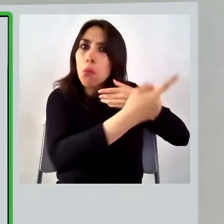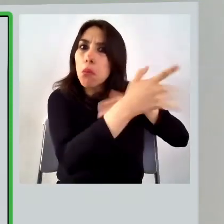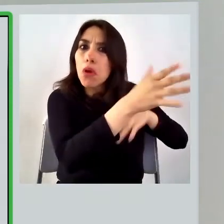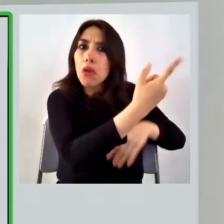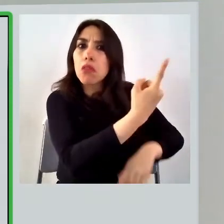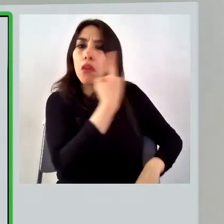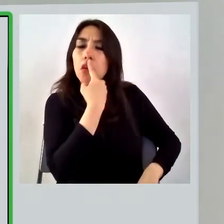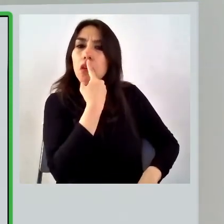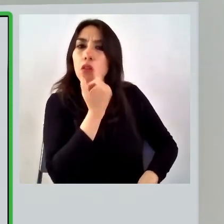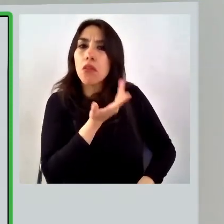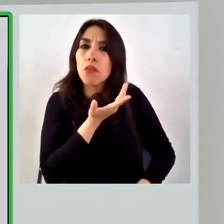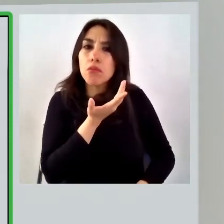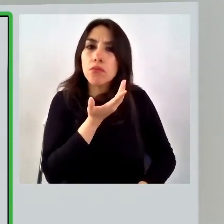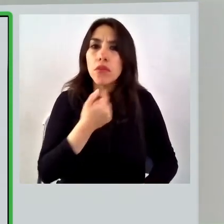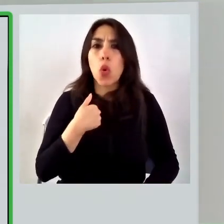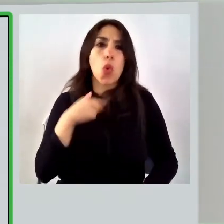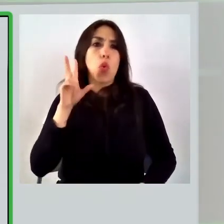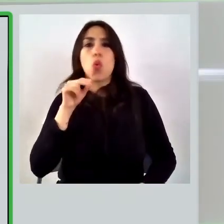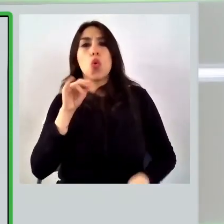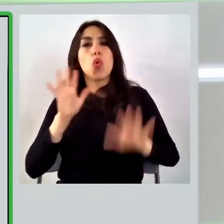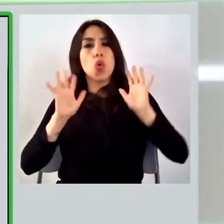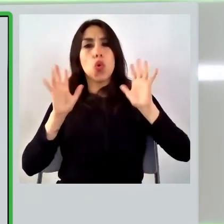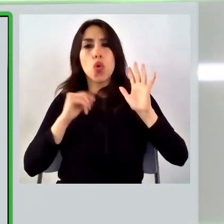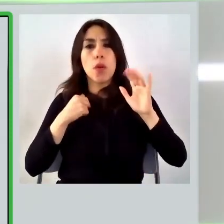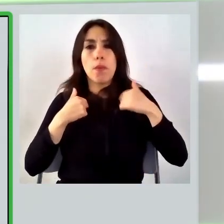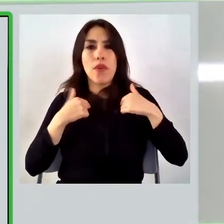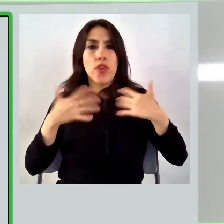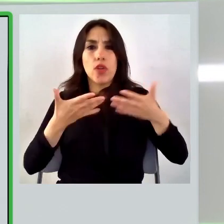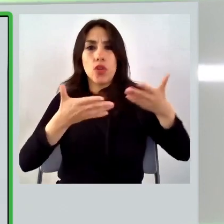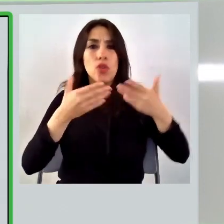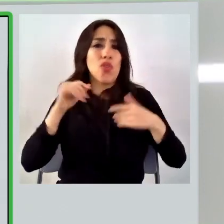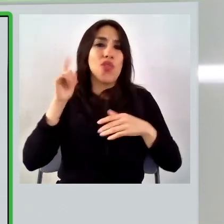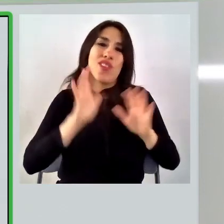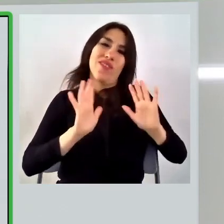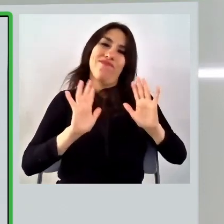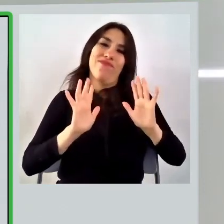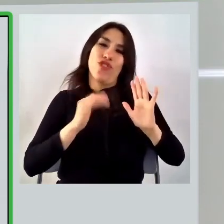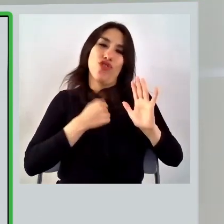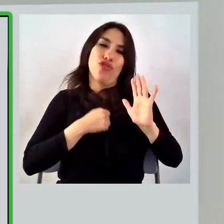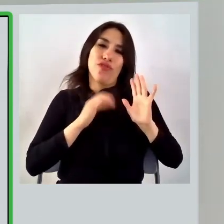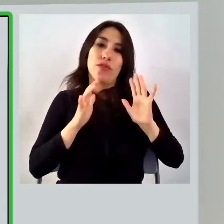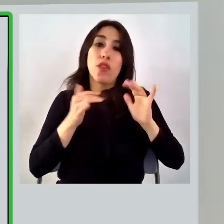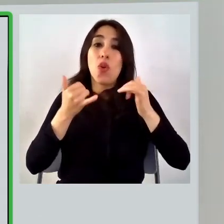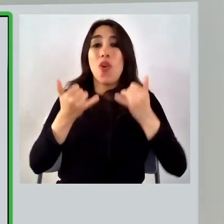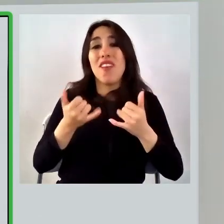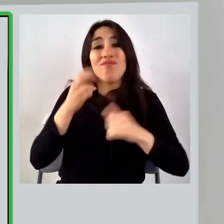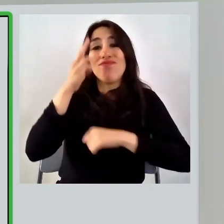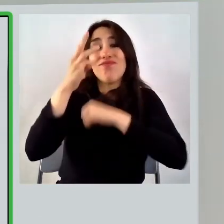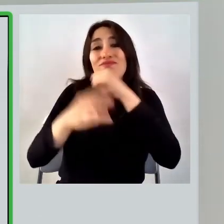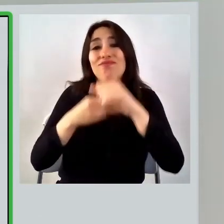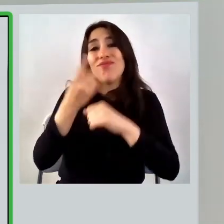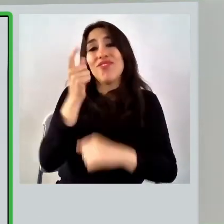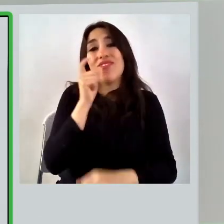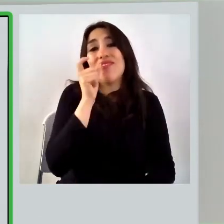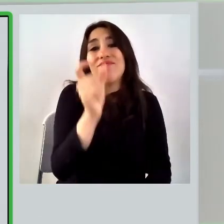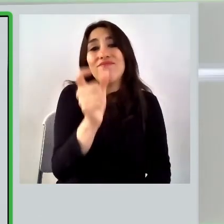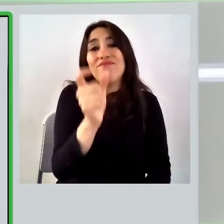results. One which executives must have top of mind for when they're failing to,